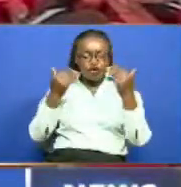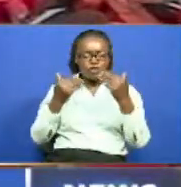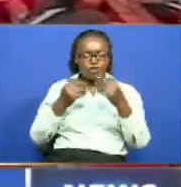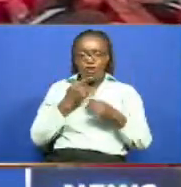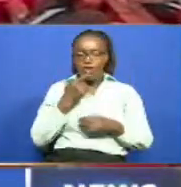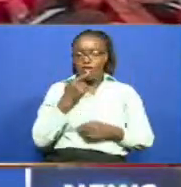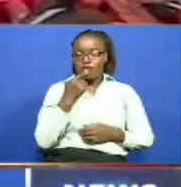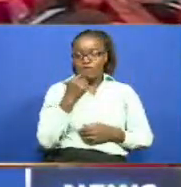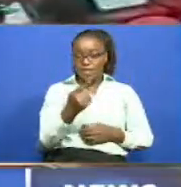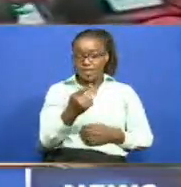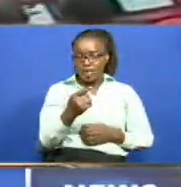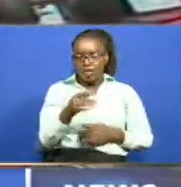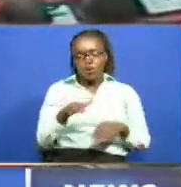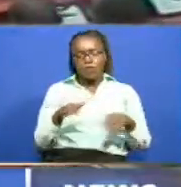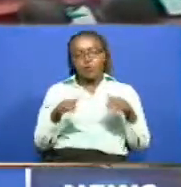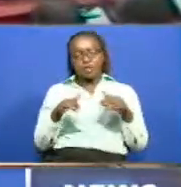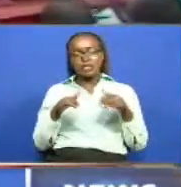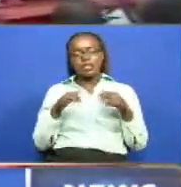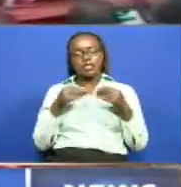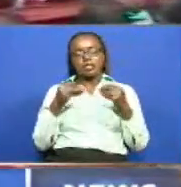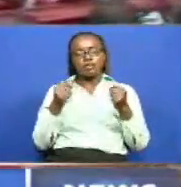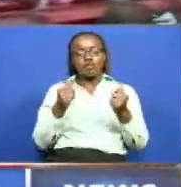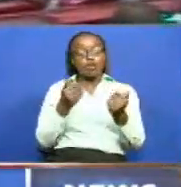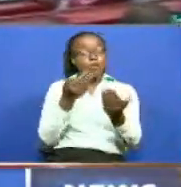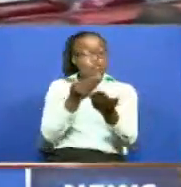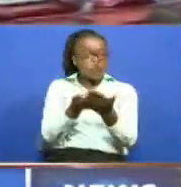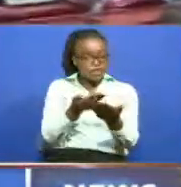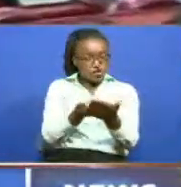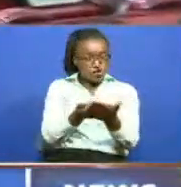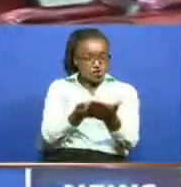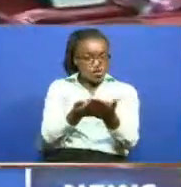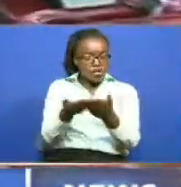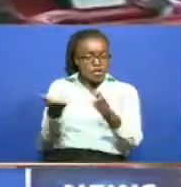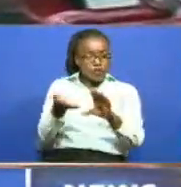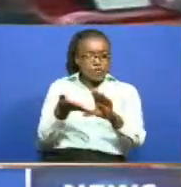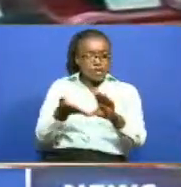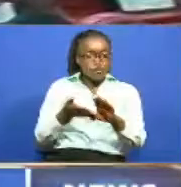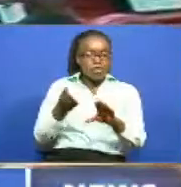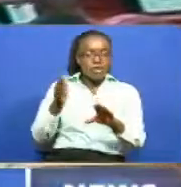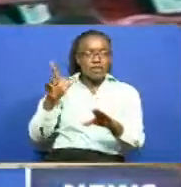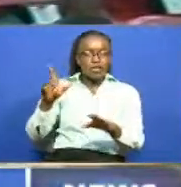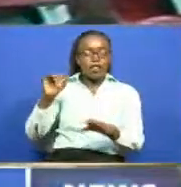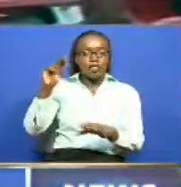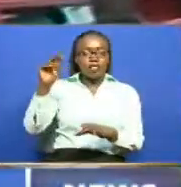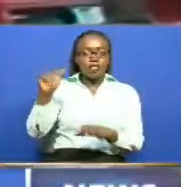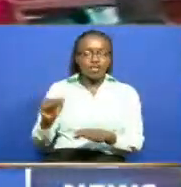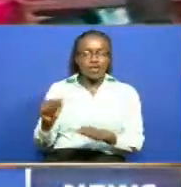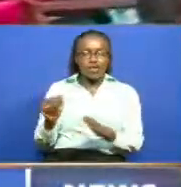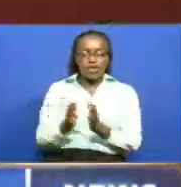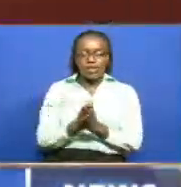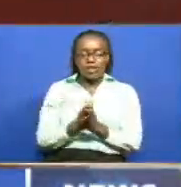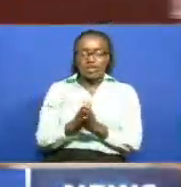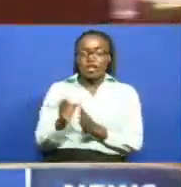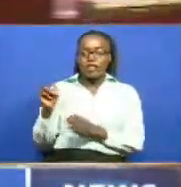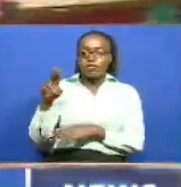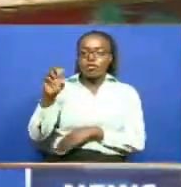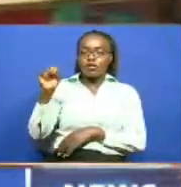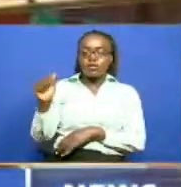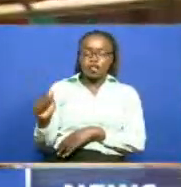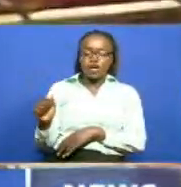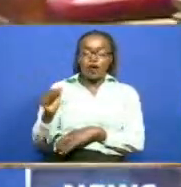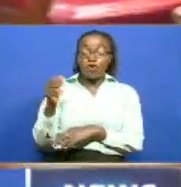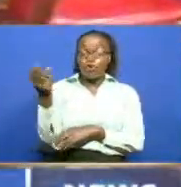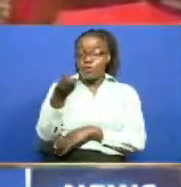orders pending the determination of a petition filed by Leina Conchela and Mohsen Abdul Munsa on